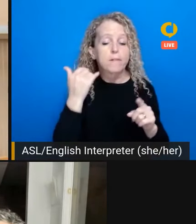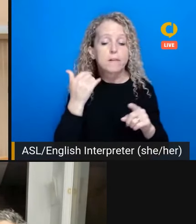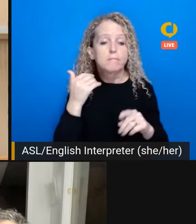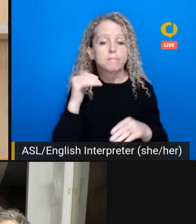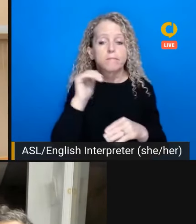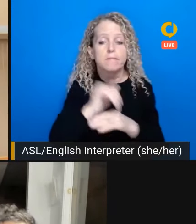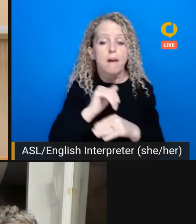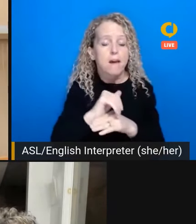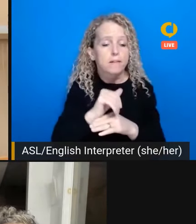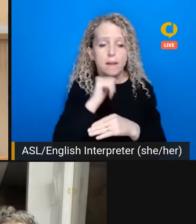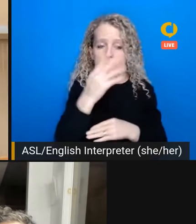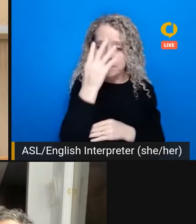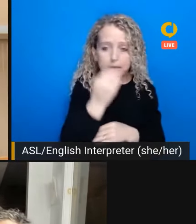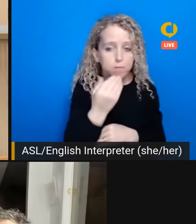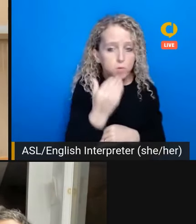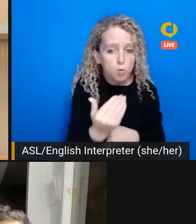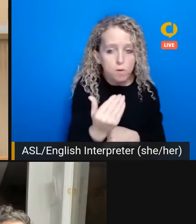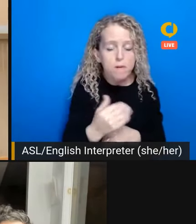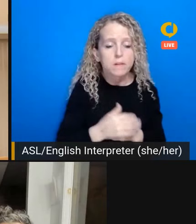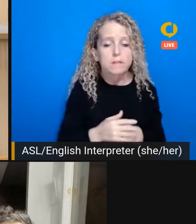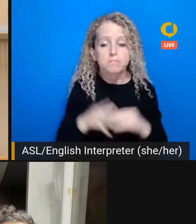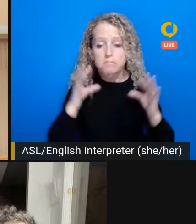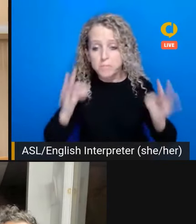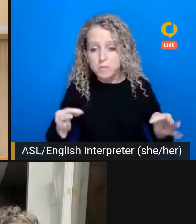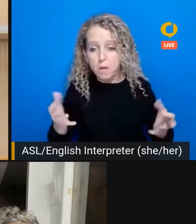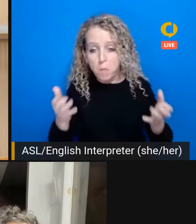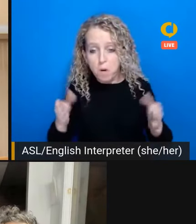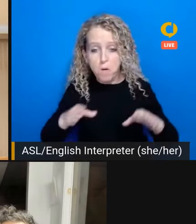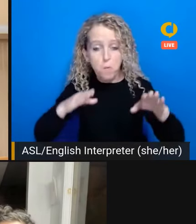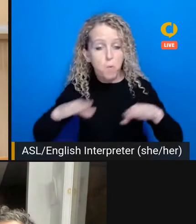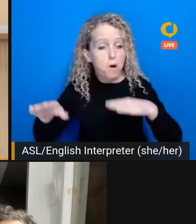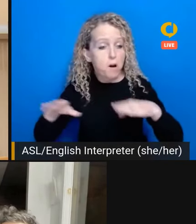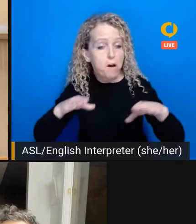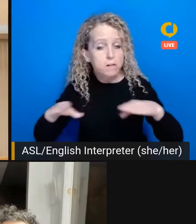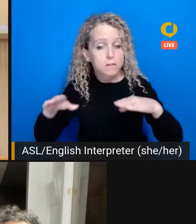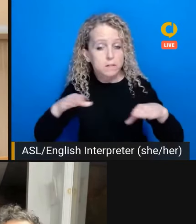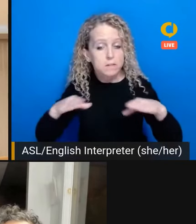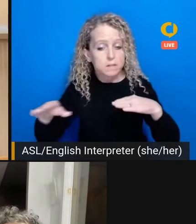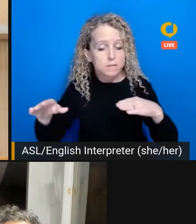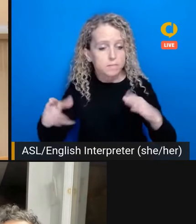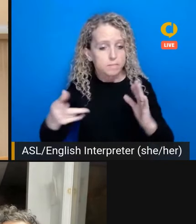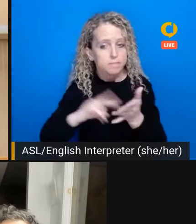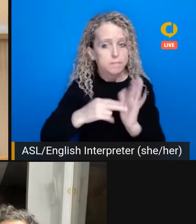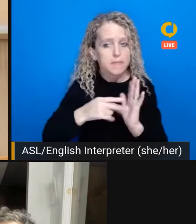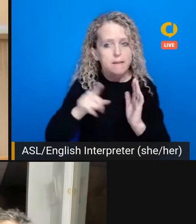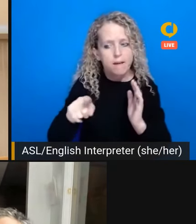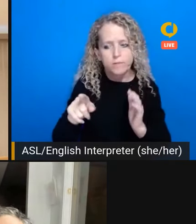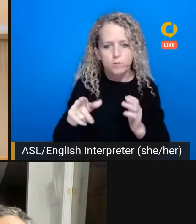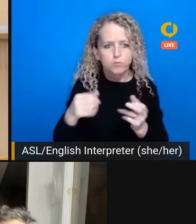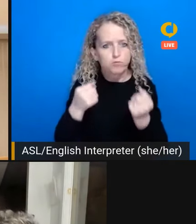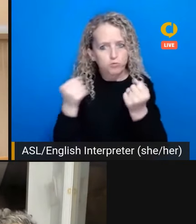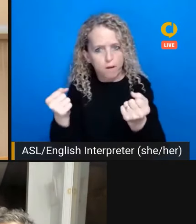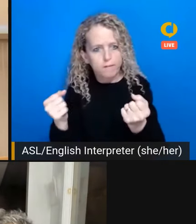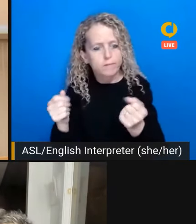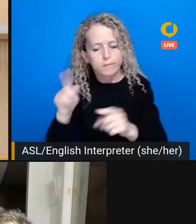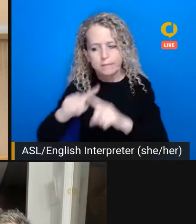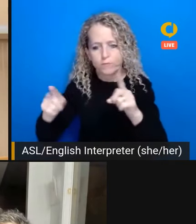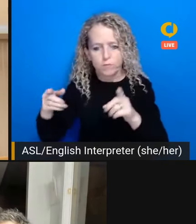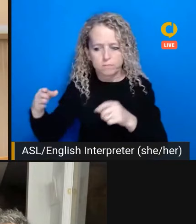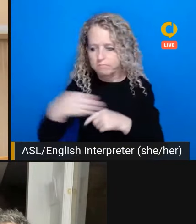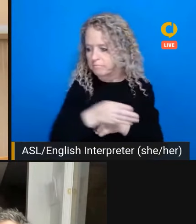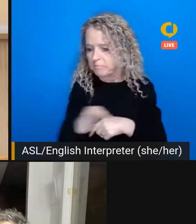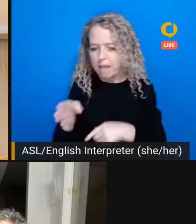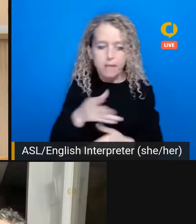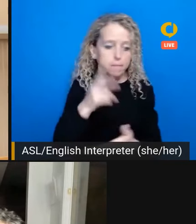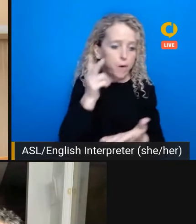head and take a walk, then I'd be taking a different route because I'd be parking somewhere away from my office and then walking, you know,